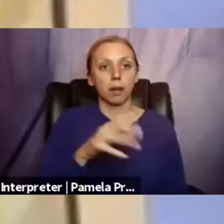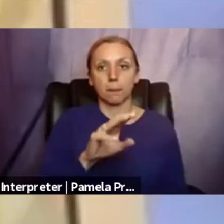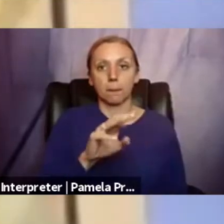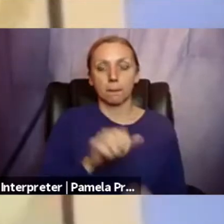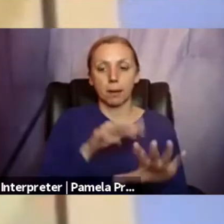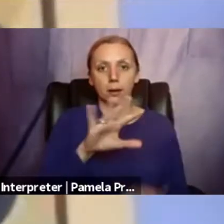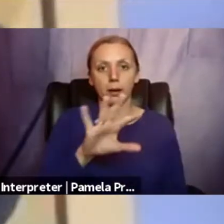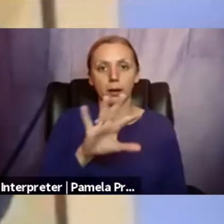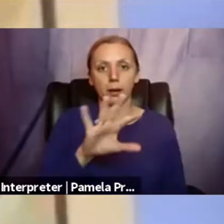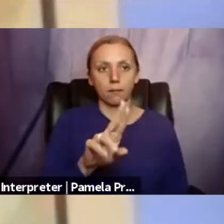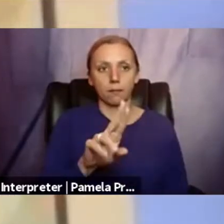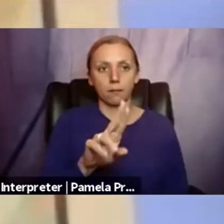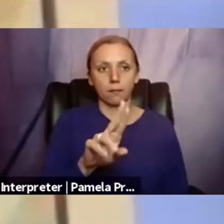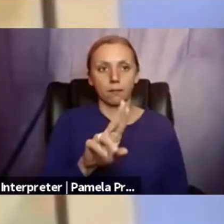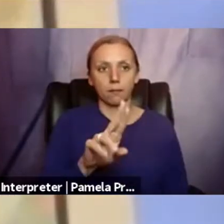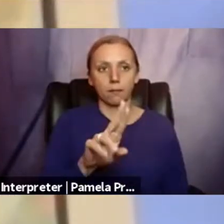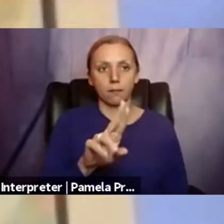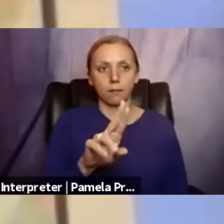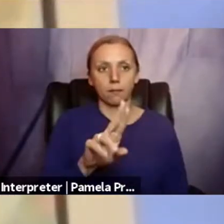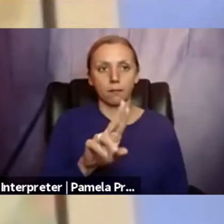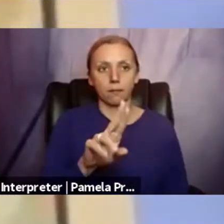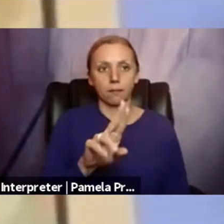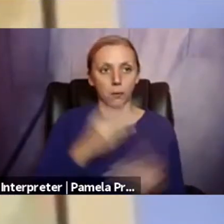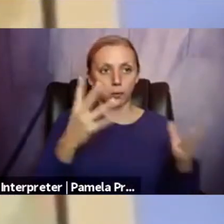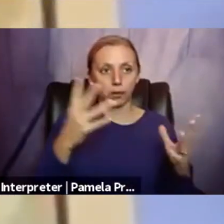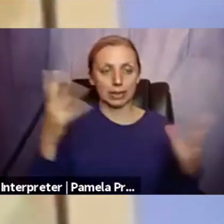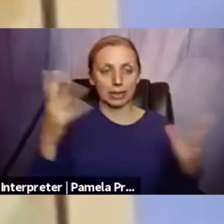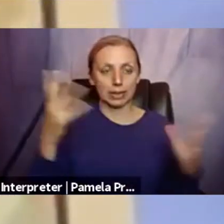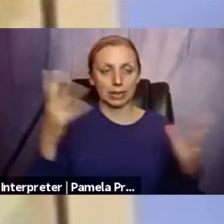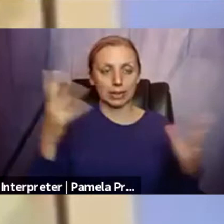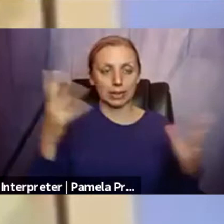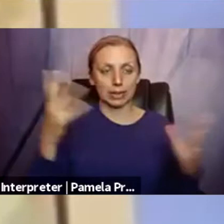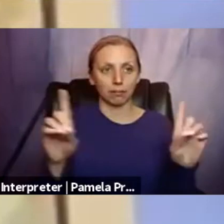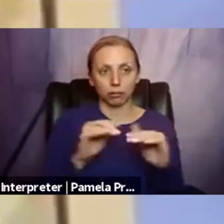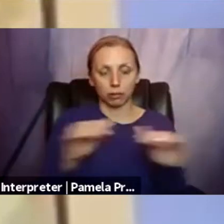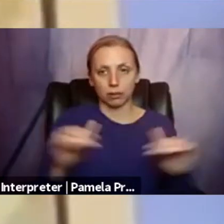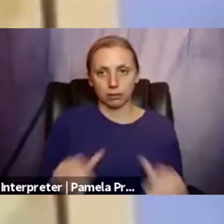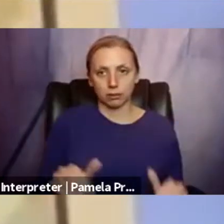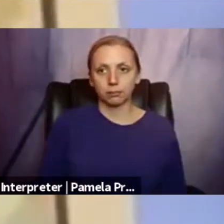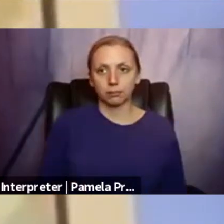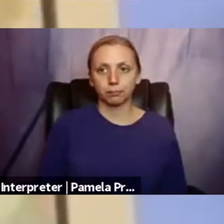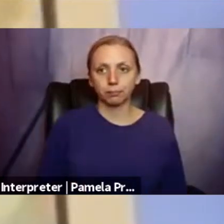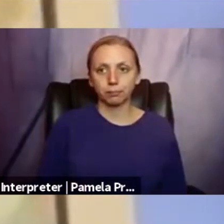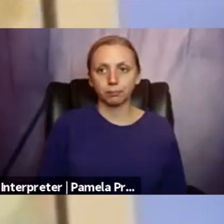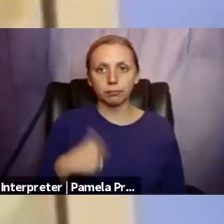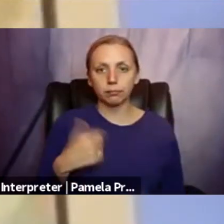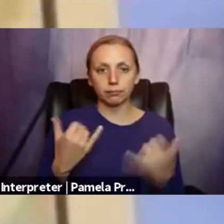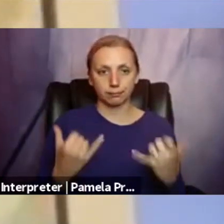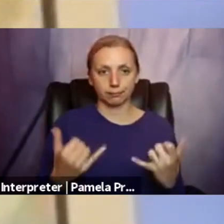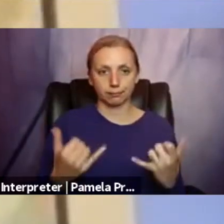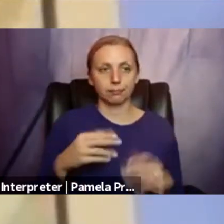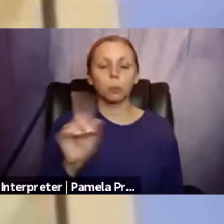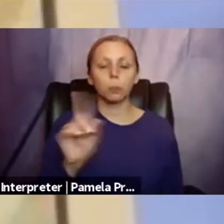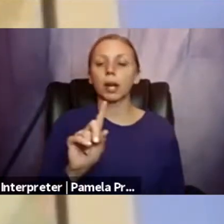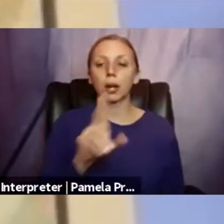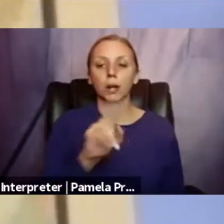3 beautifully diagonal shelves. I am currently in Harlem, New York, the